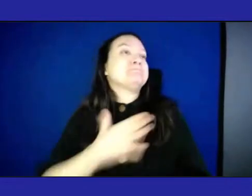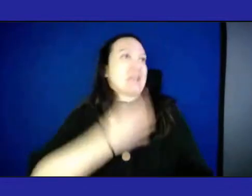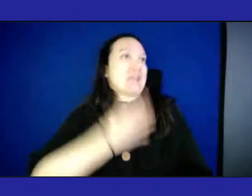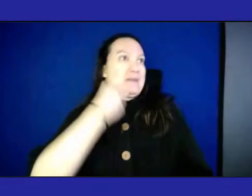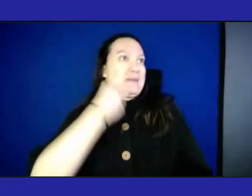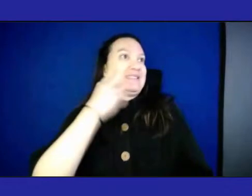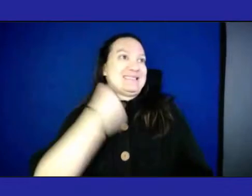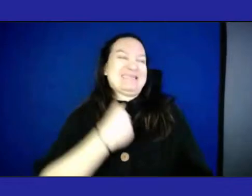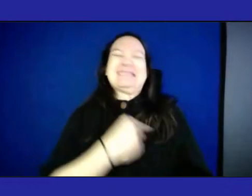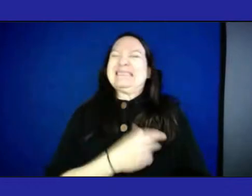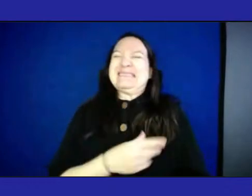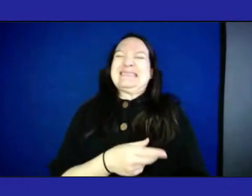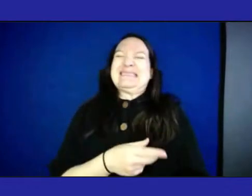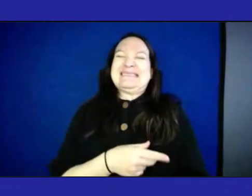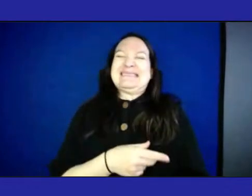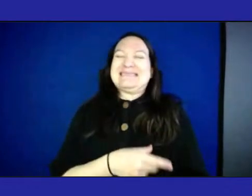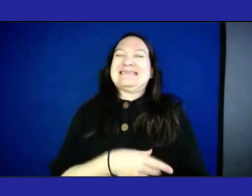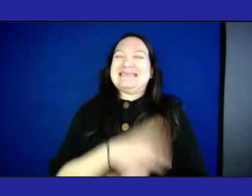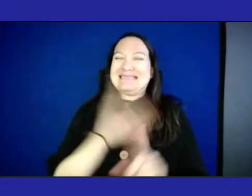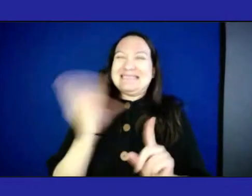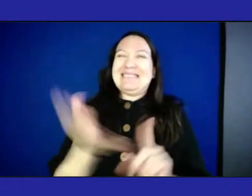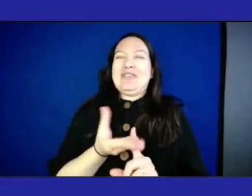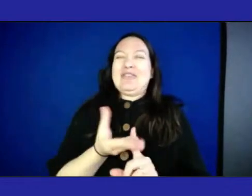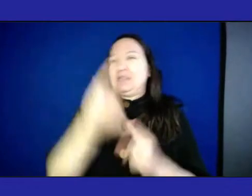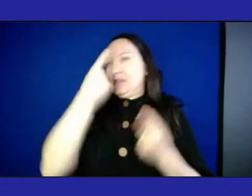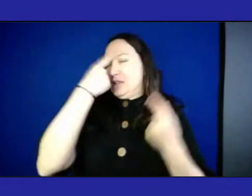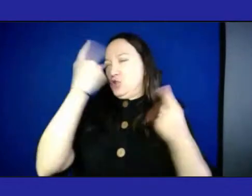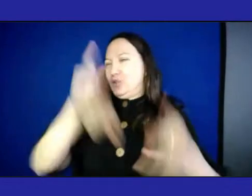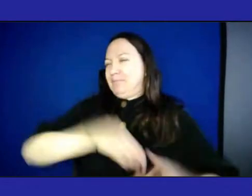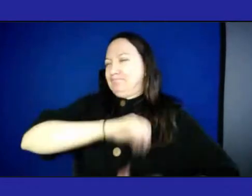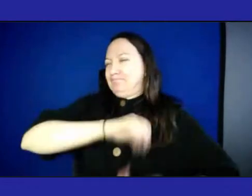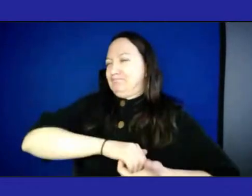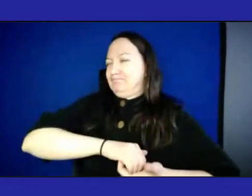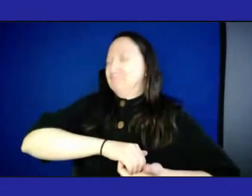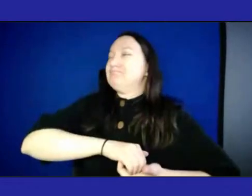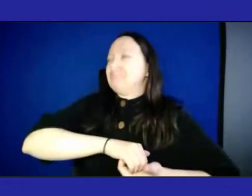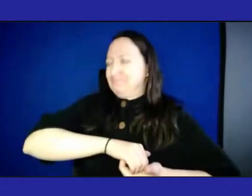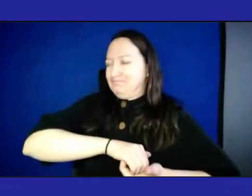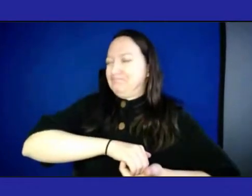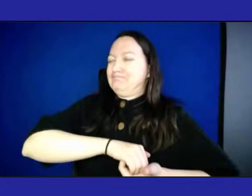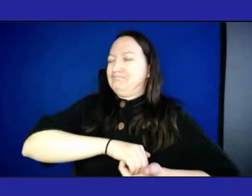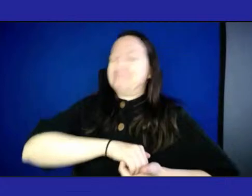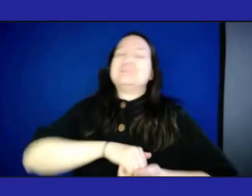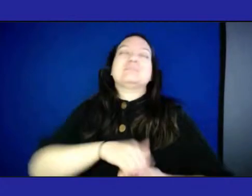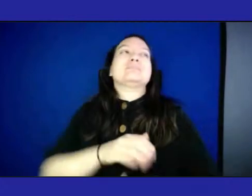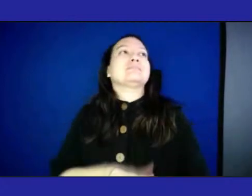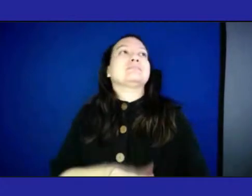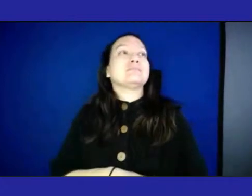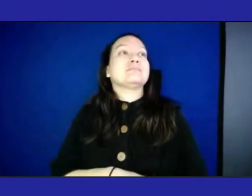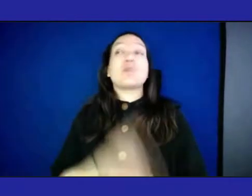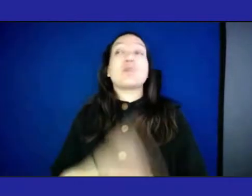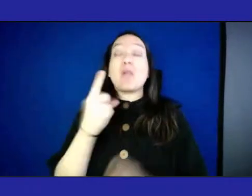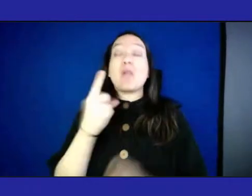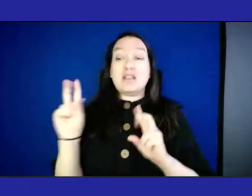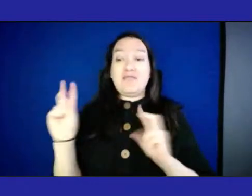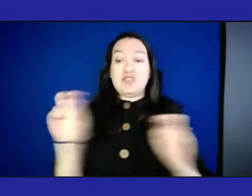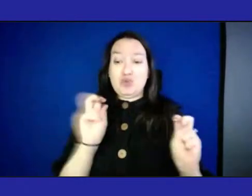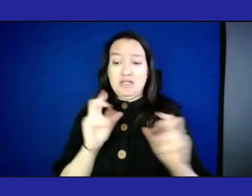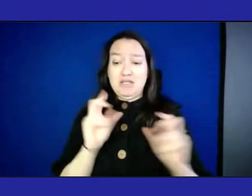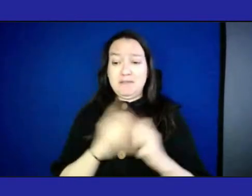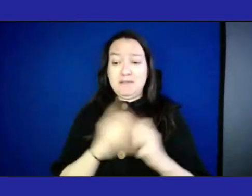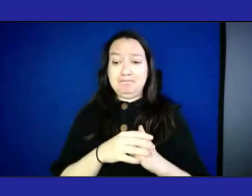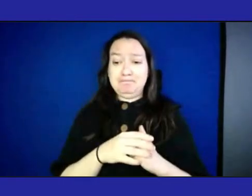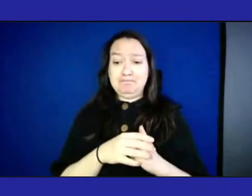lot of difficulty, as you say, in this joint decision-making. It's like, well, I think one of the issues, though, would be having it done